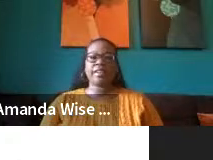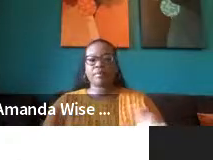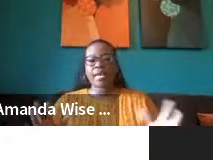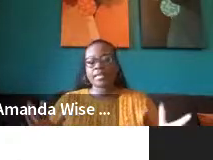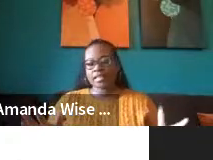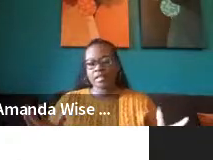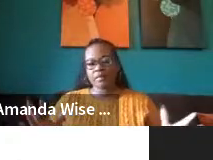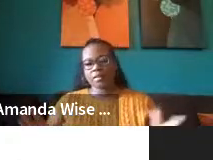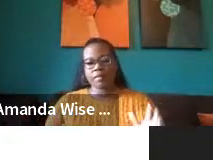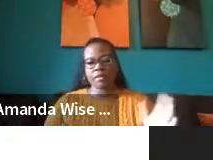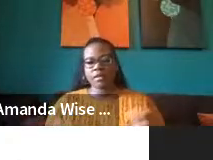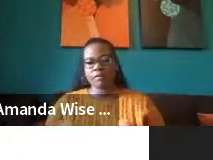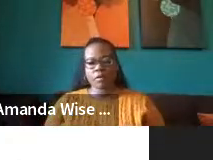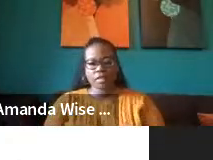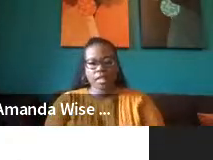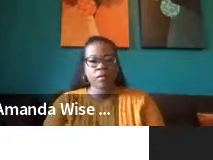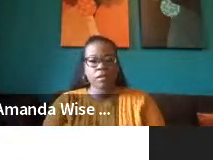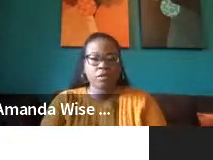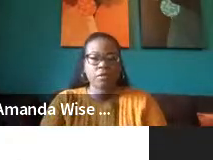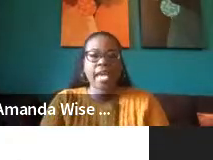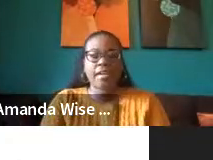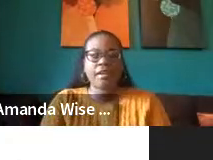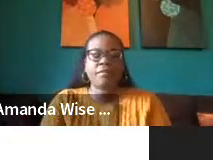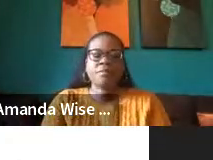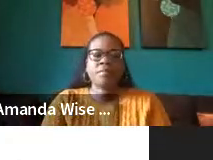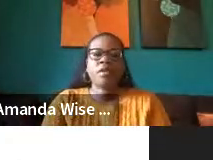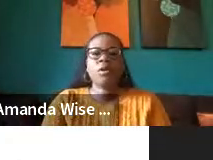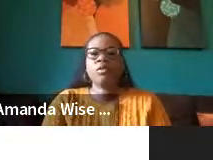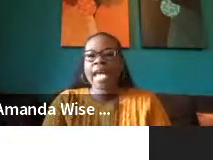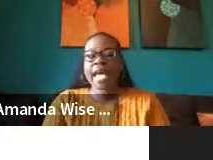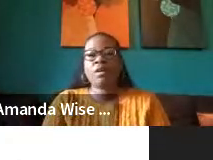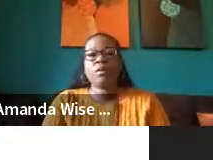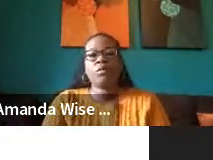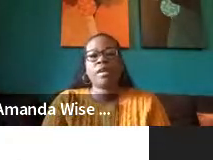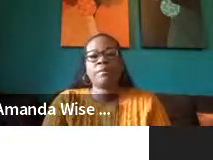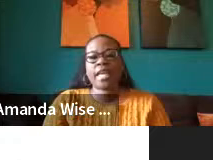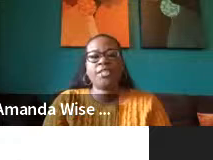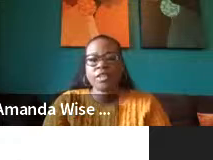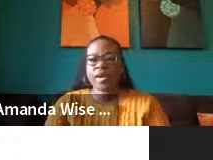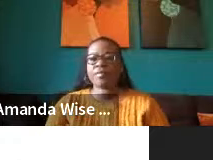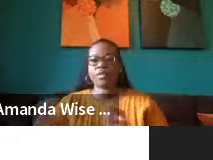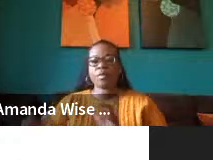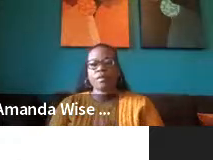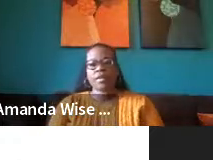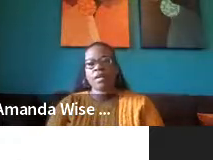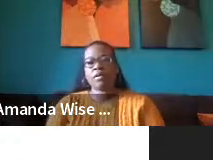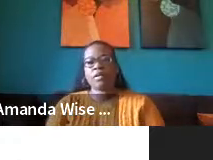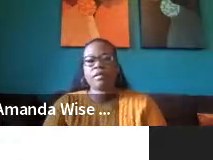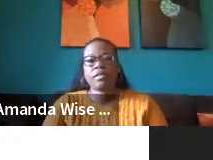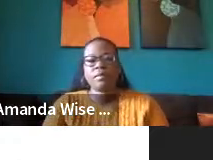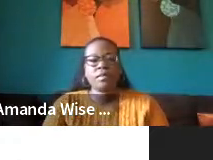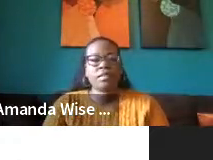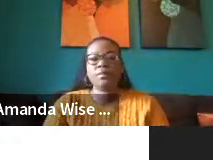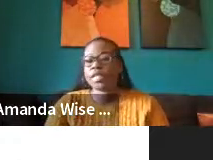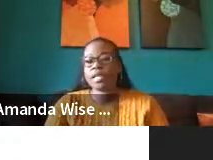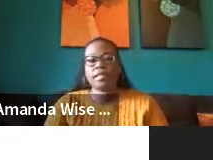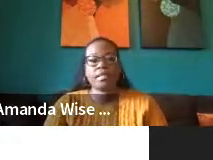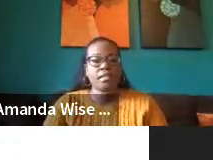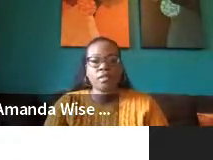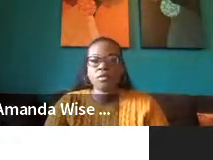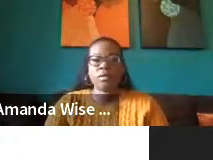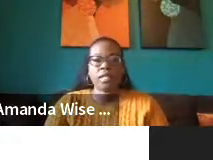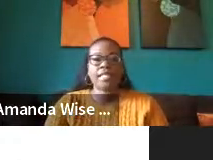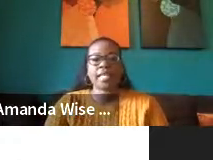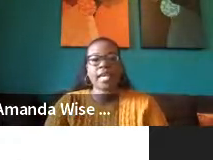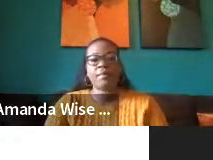would just have the basic templates, but you know, folks got really creative. Well, now with websites, you don't have to do all of that coding. Some